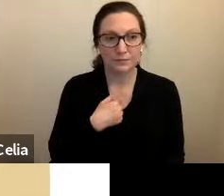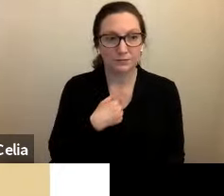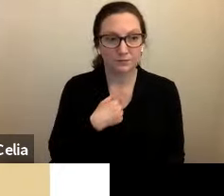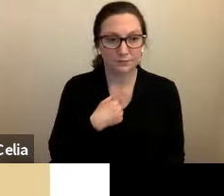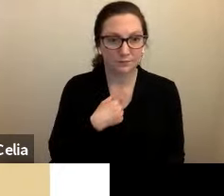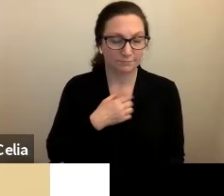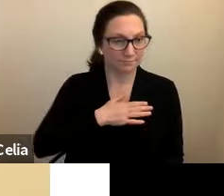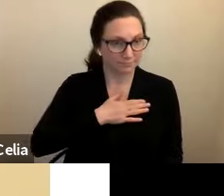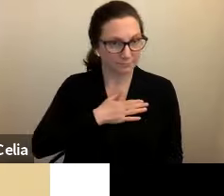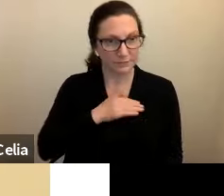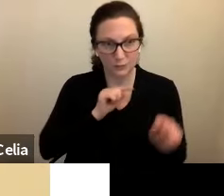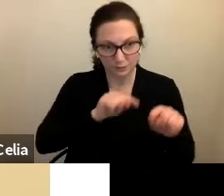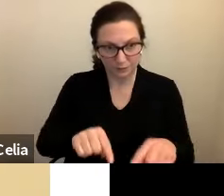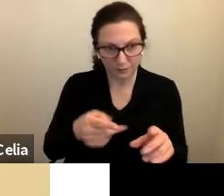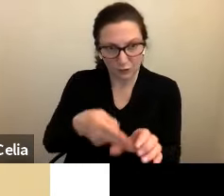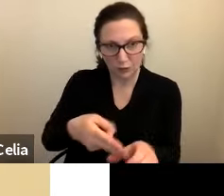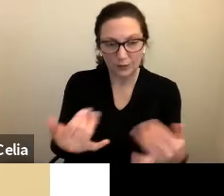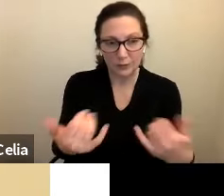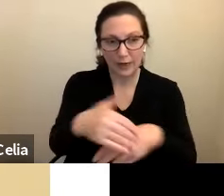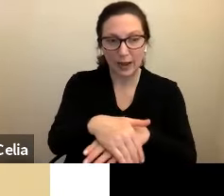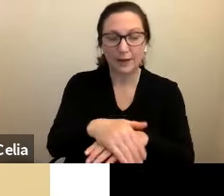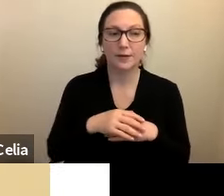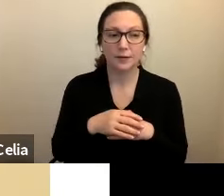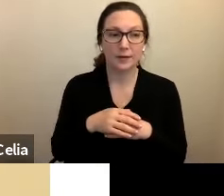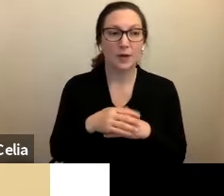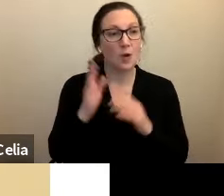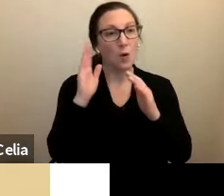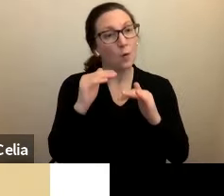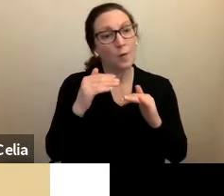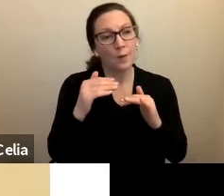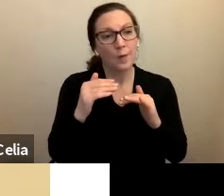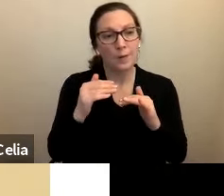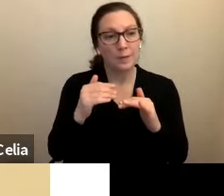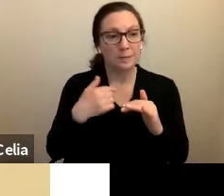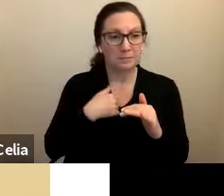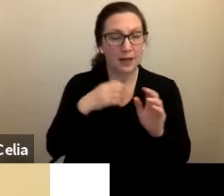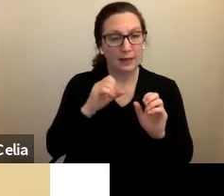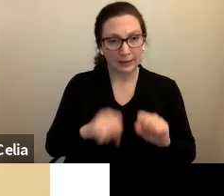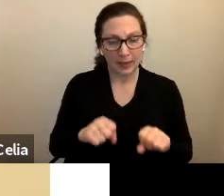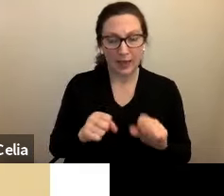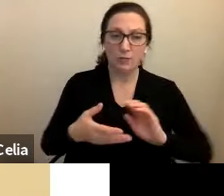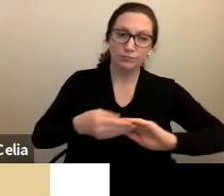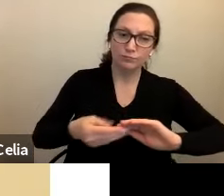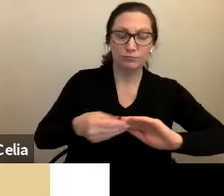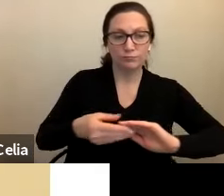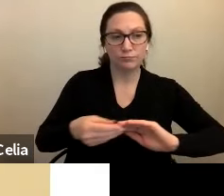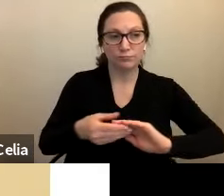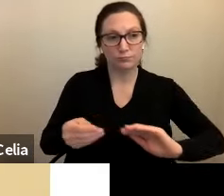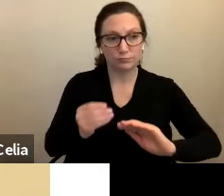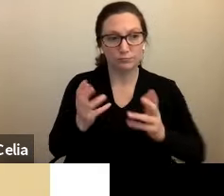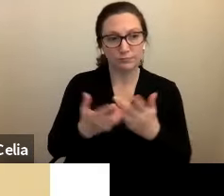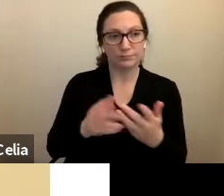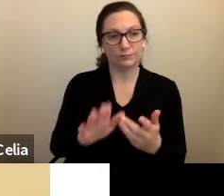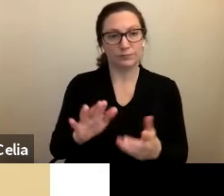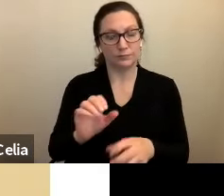be here this evening. I hope that I can speak appropriately. I'm so impressed with